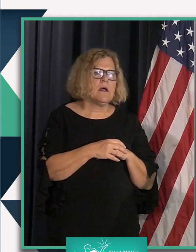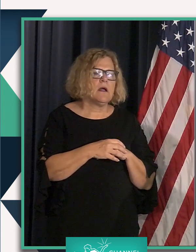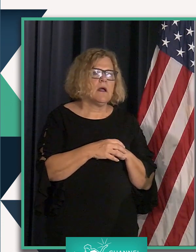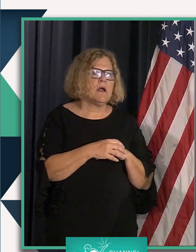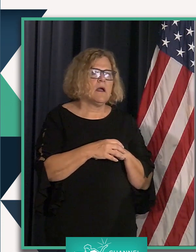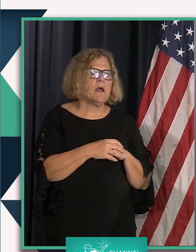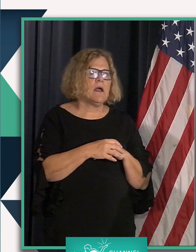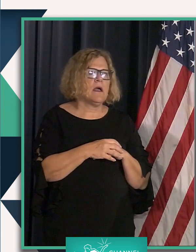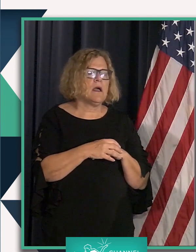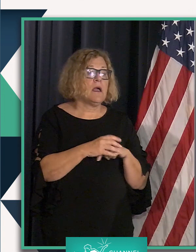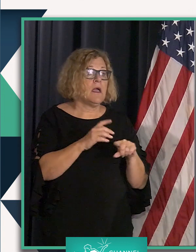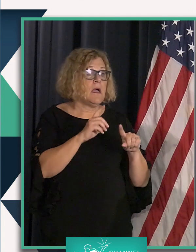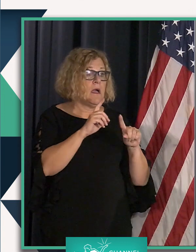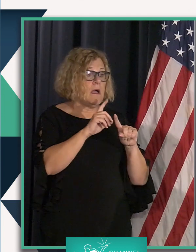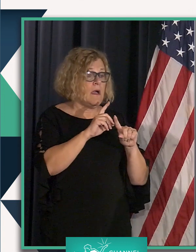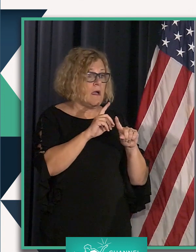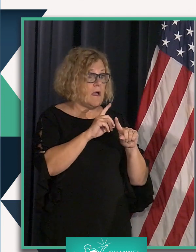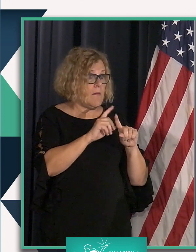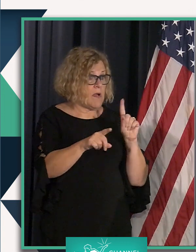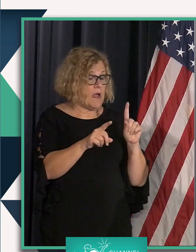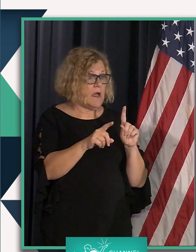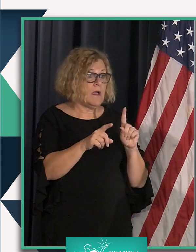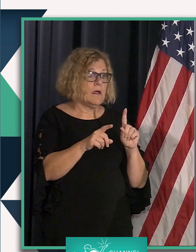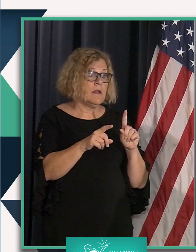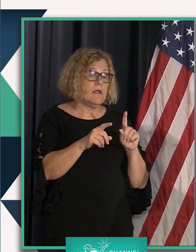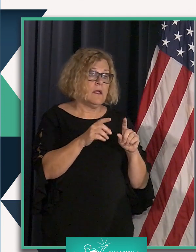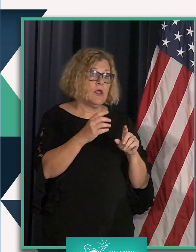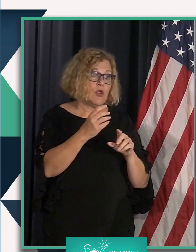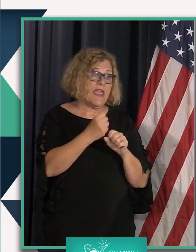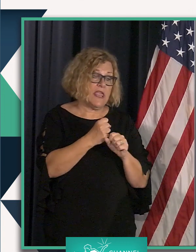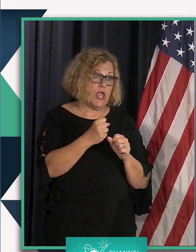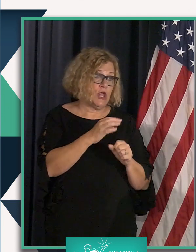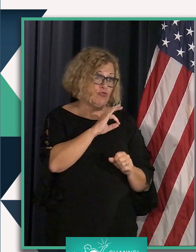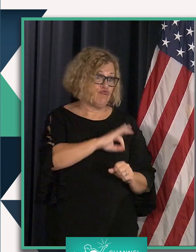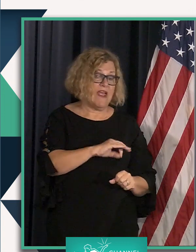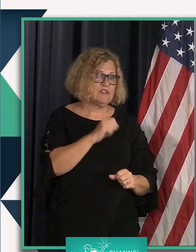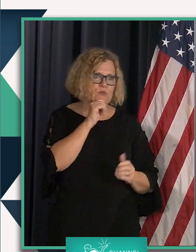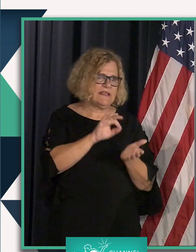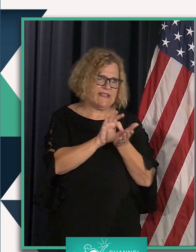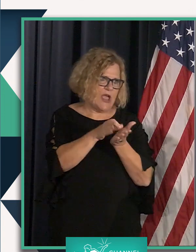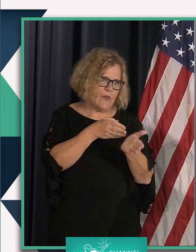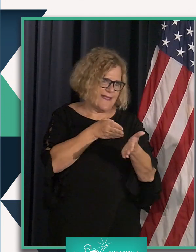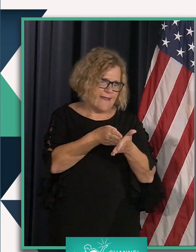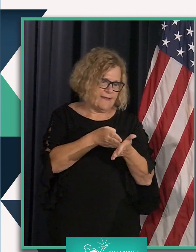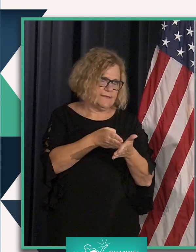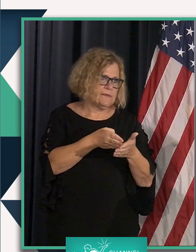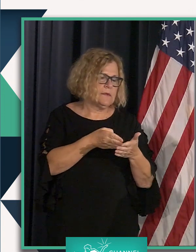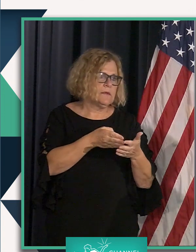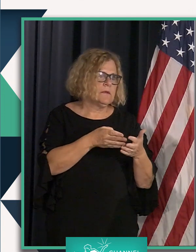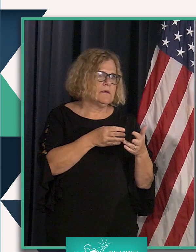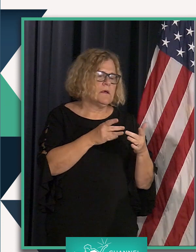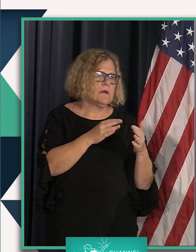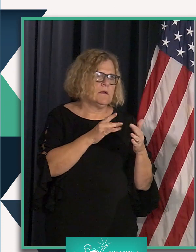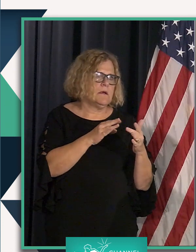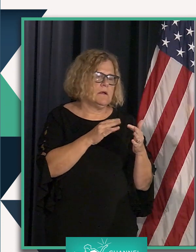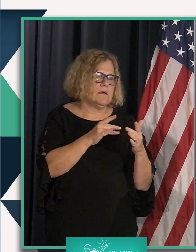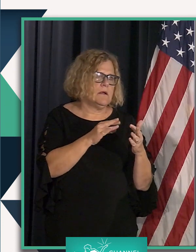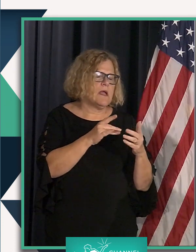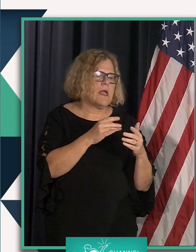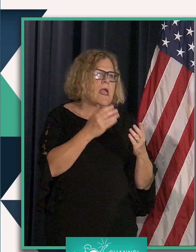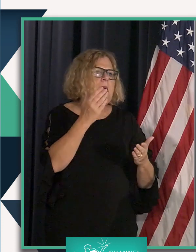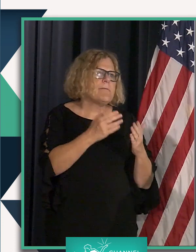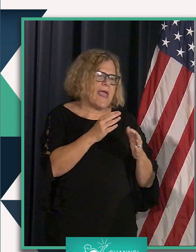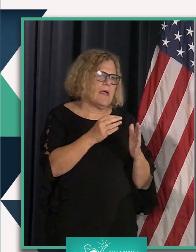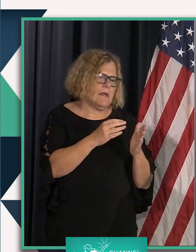but it is a refundable credit, so it doesn't count against, so it may